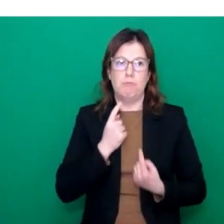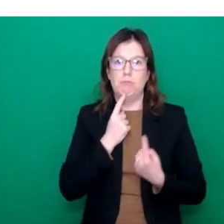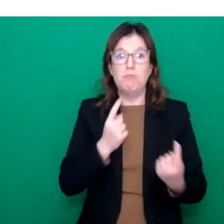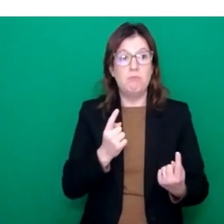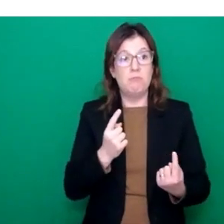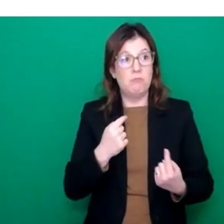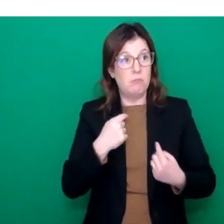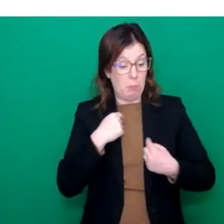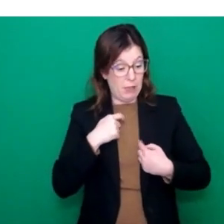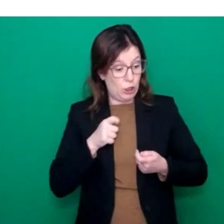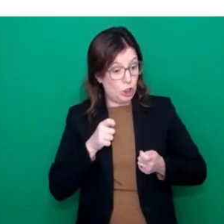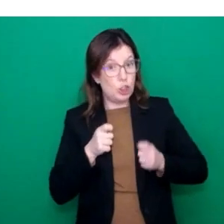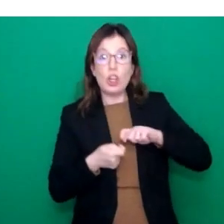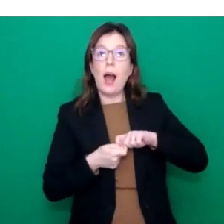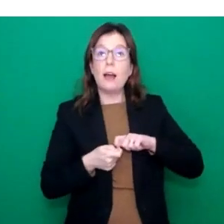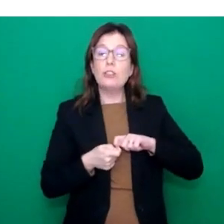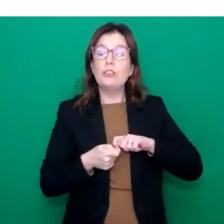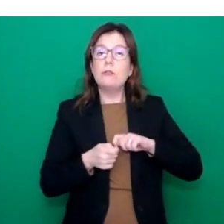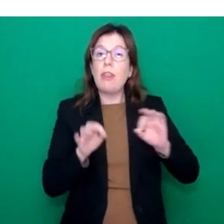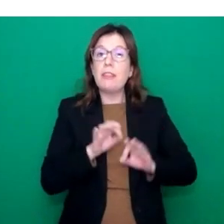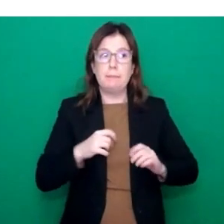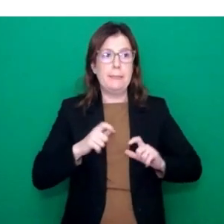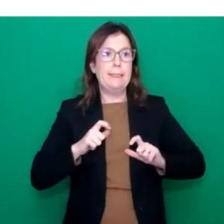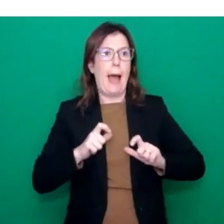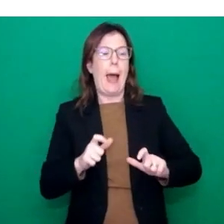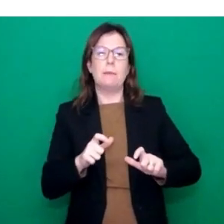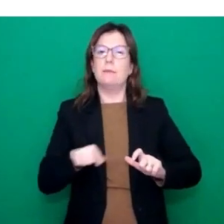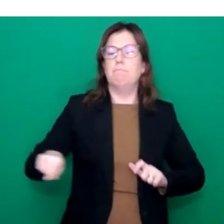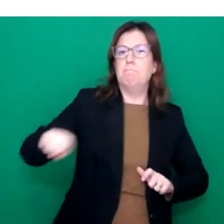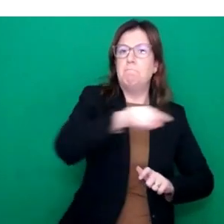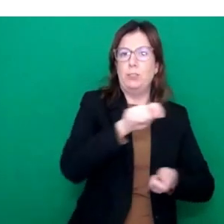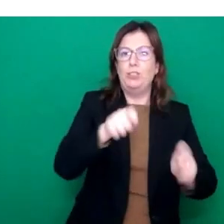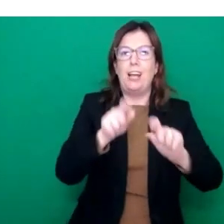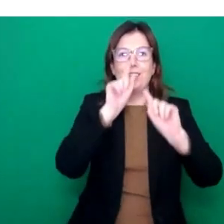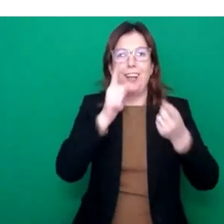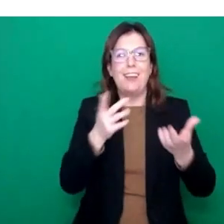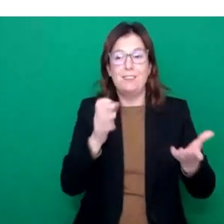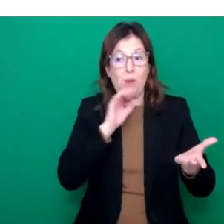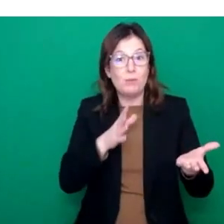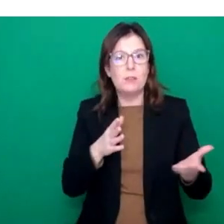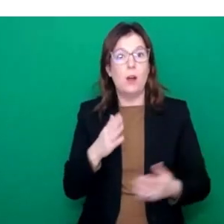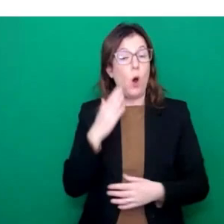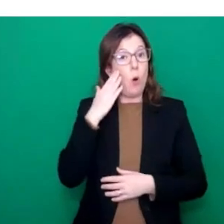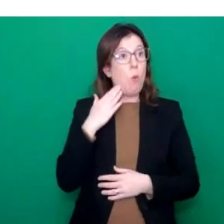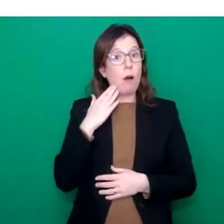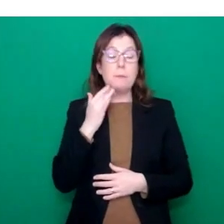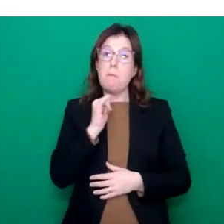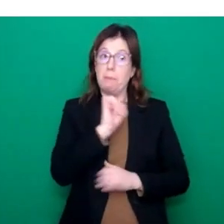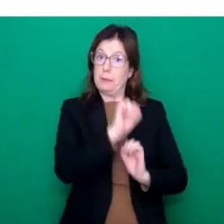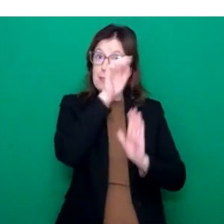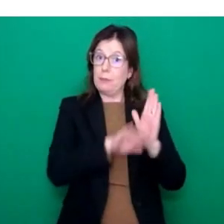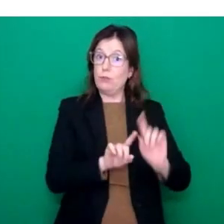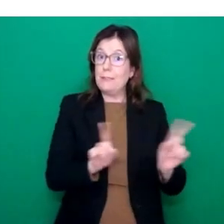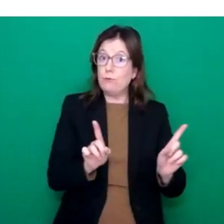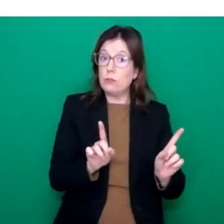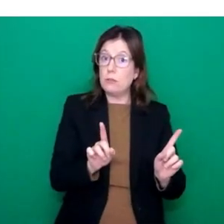differently myself, then I can't expect the workforce around me to be able to do that differently. When you're white, that might be slightly different. So I'm not saying that's